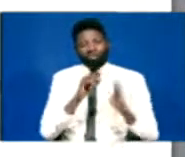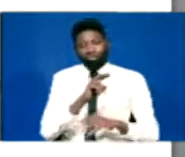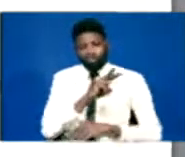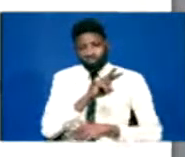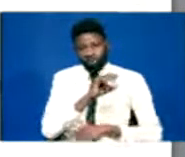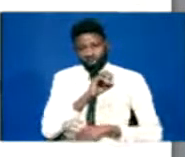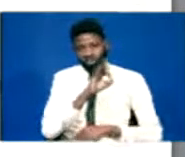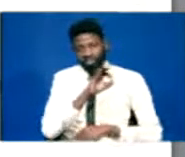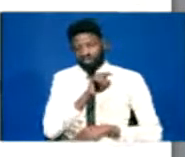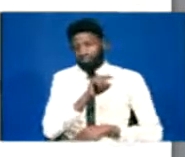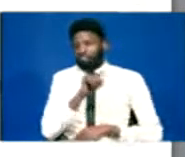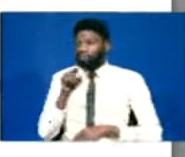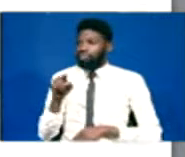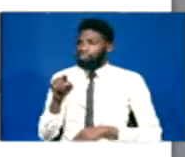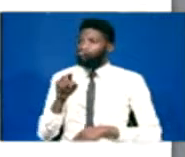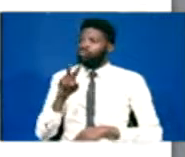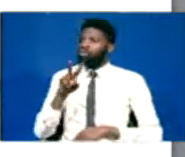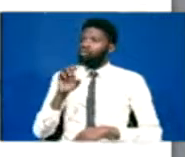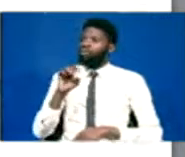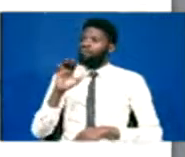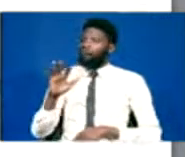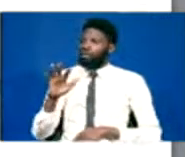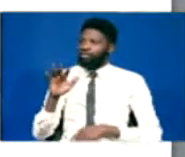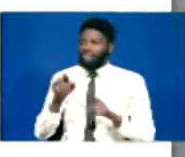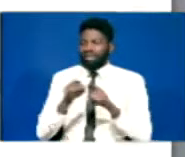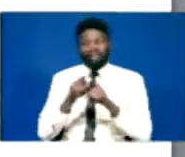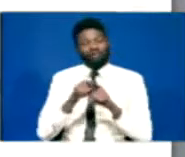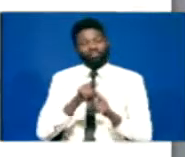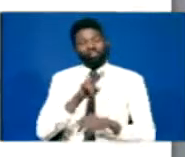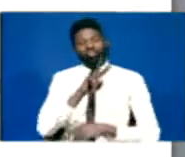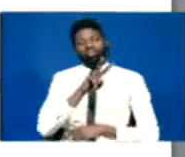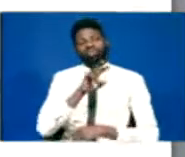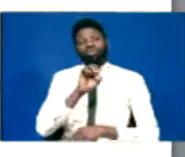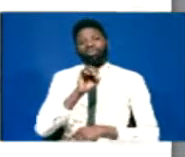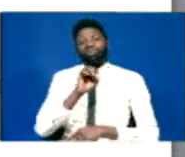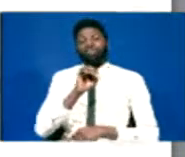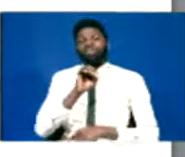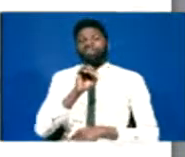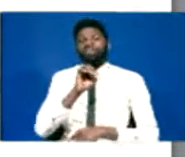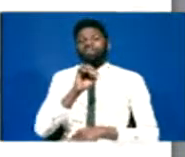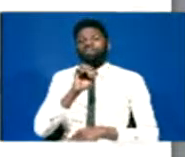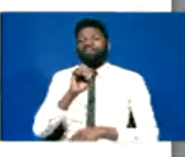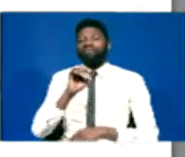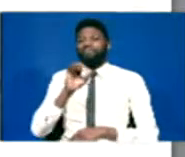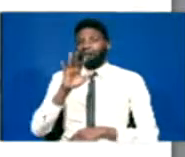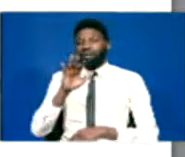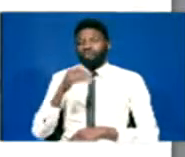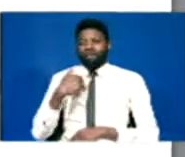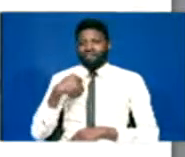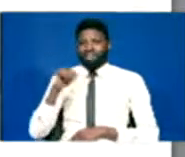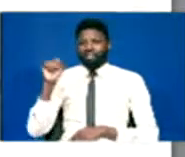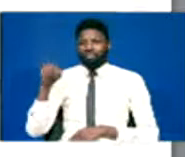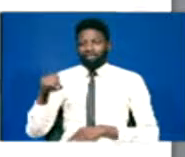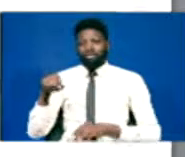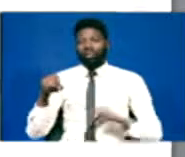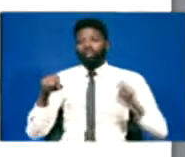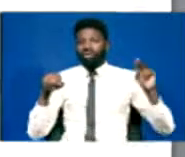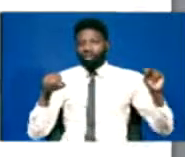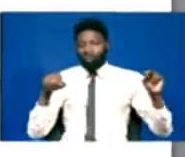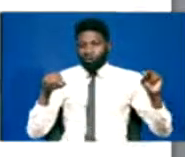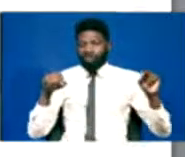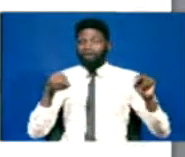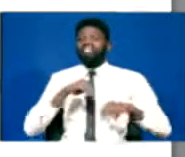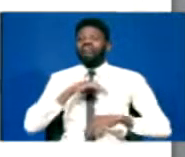to 2005. And in 2005, there was the yes and no movement, and Raila was leading the